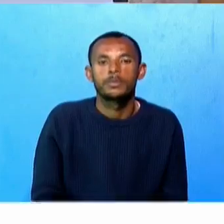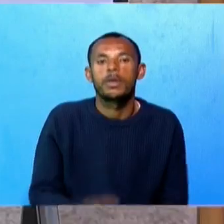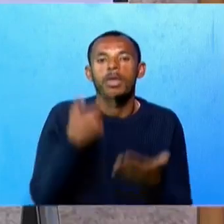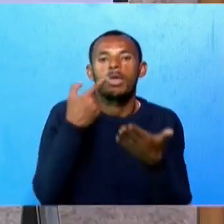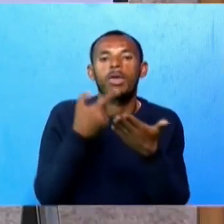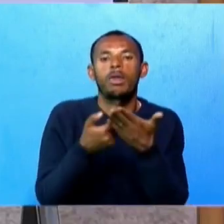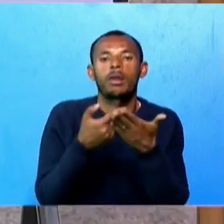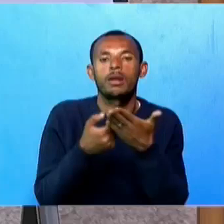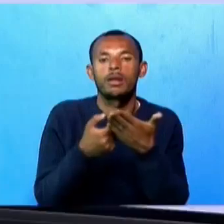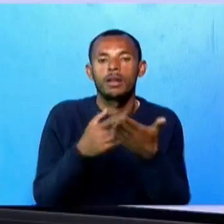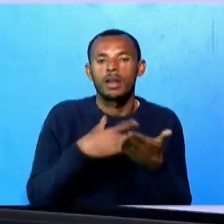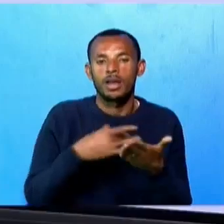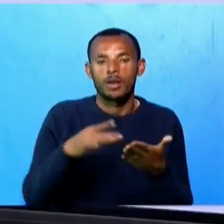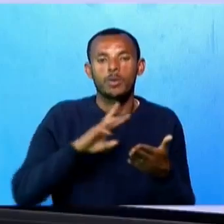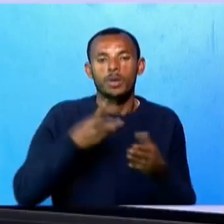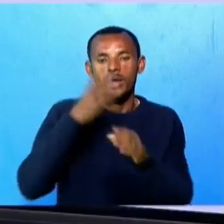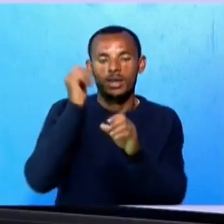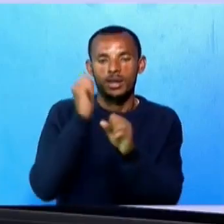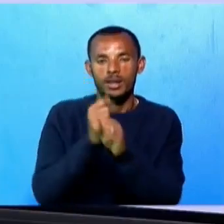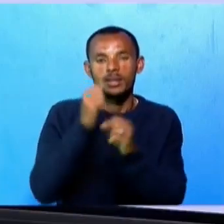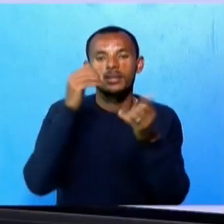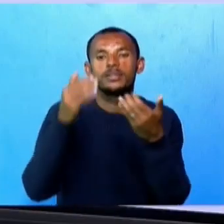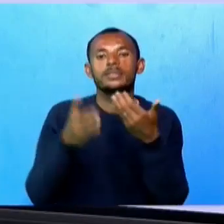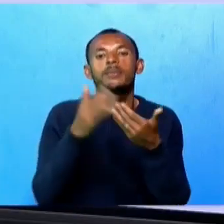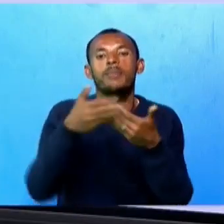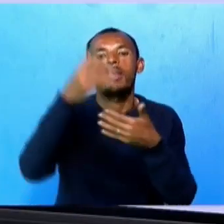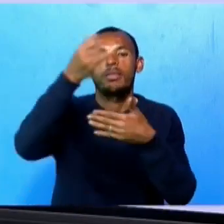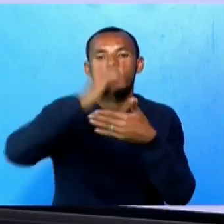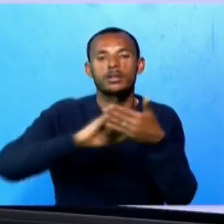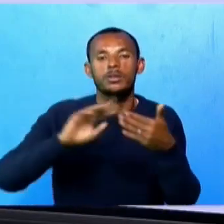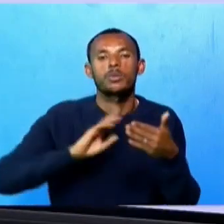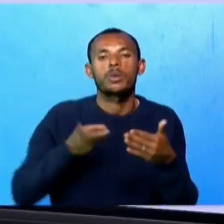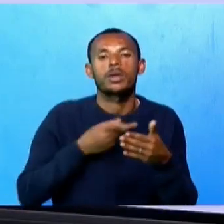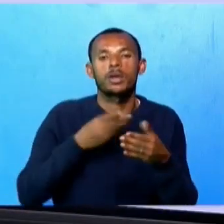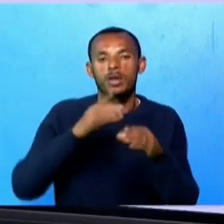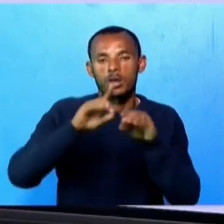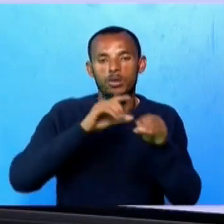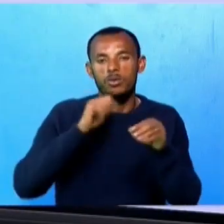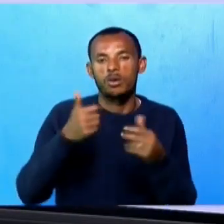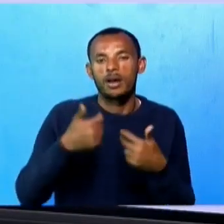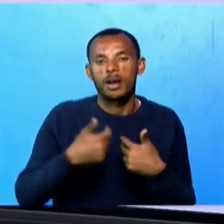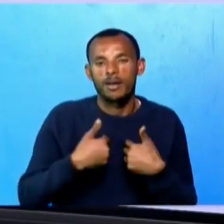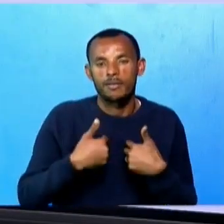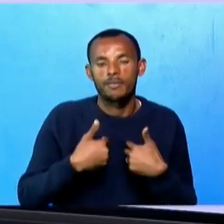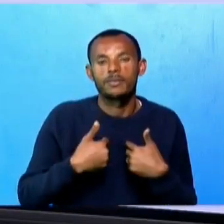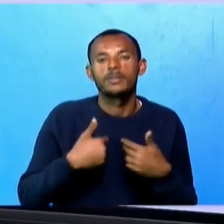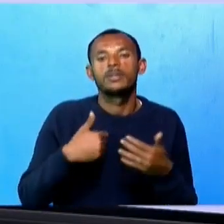Here, like we did for simple interest, we don't have a certain formula to calculate